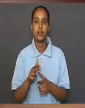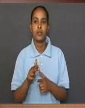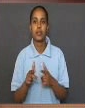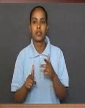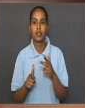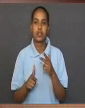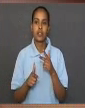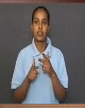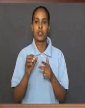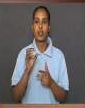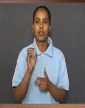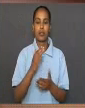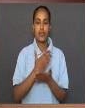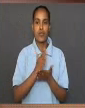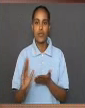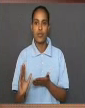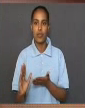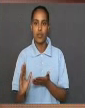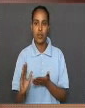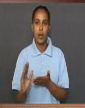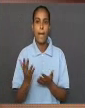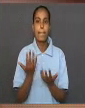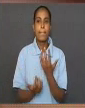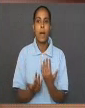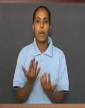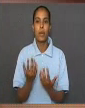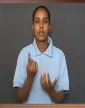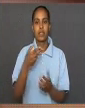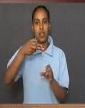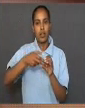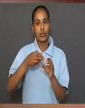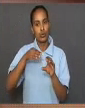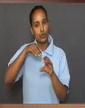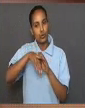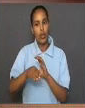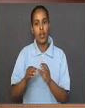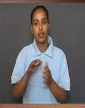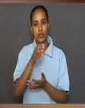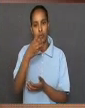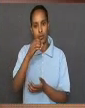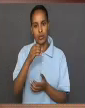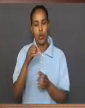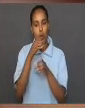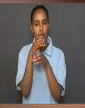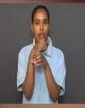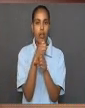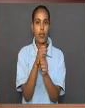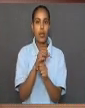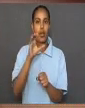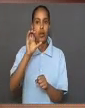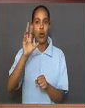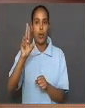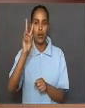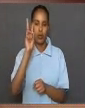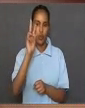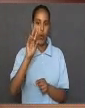Traces of oxygen are removed by bubbling the gas through a solution containing